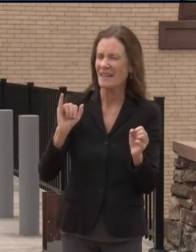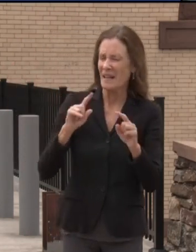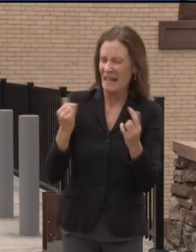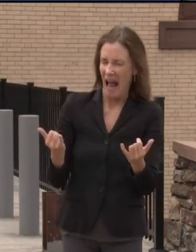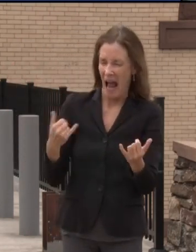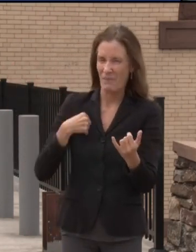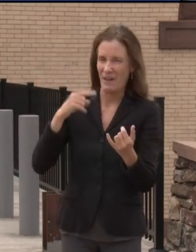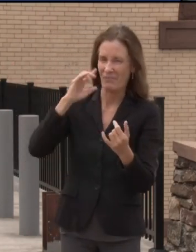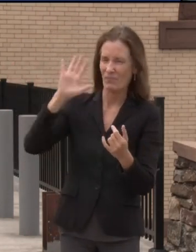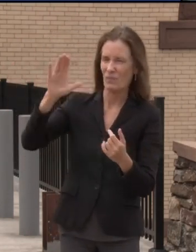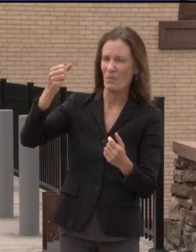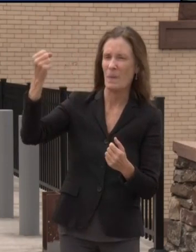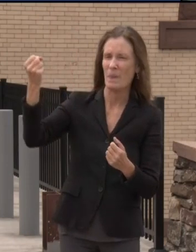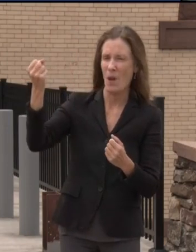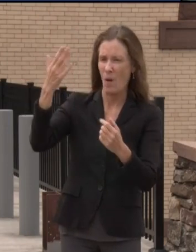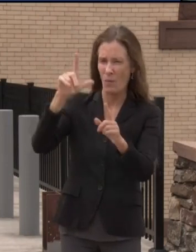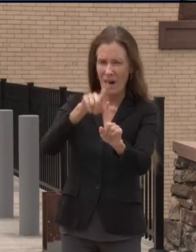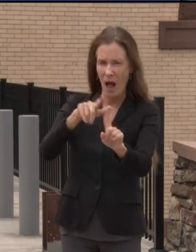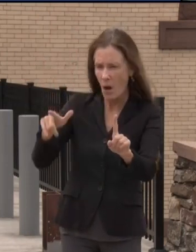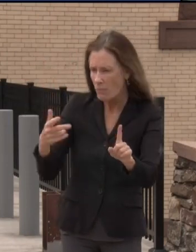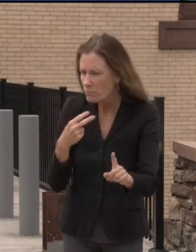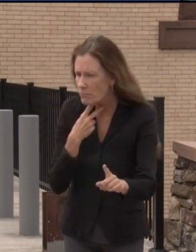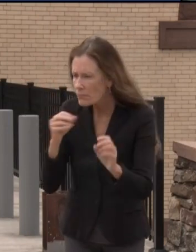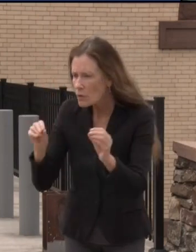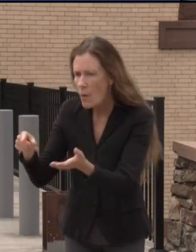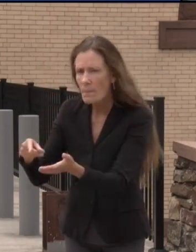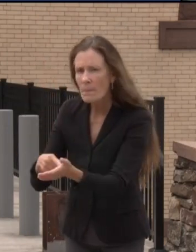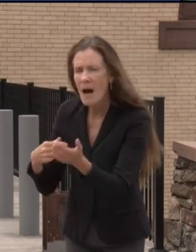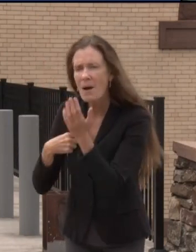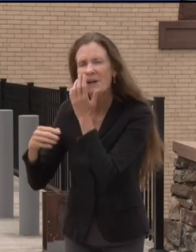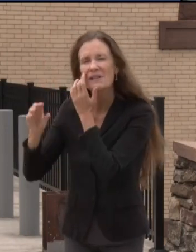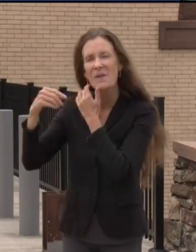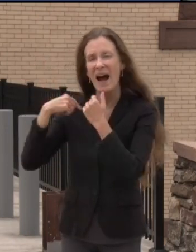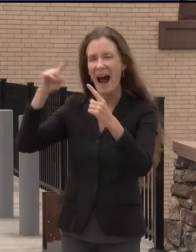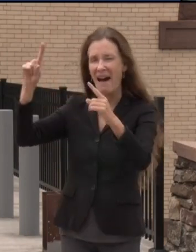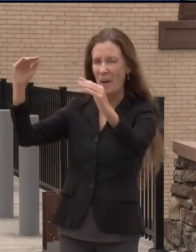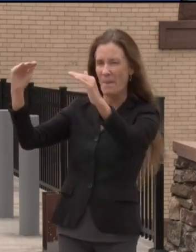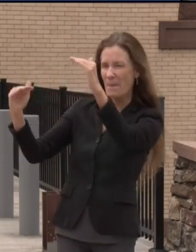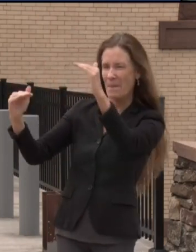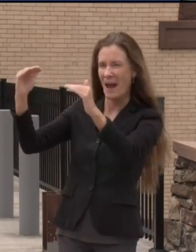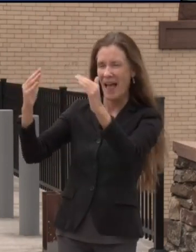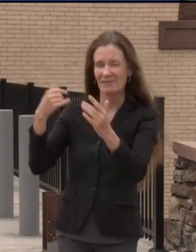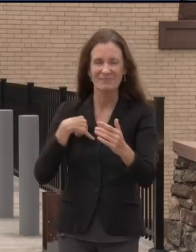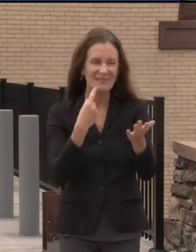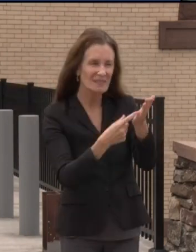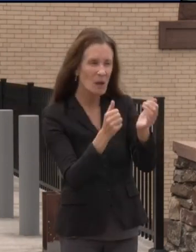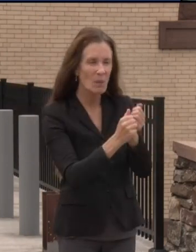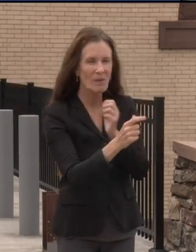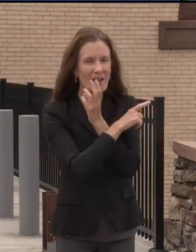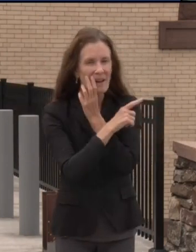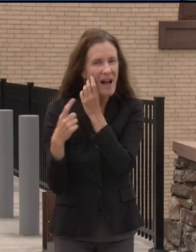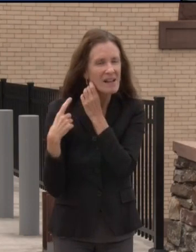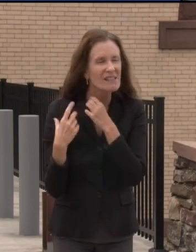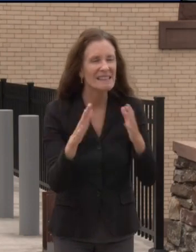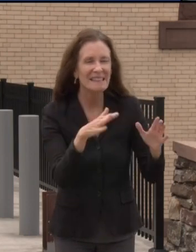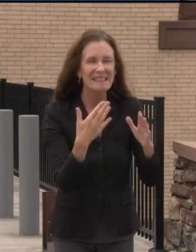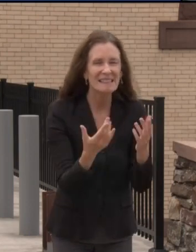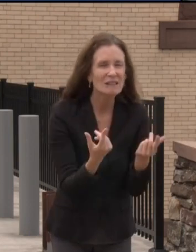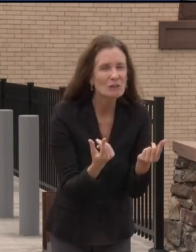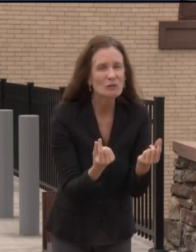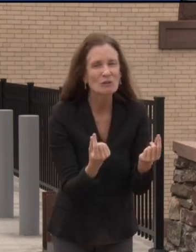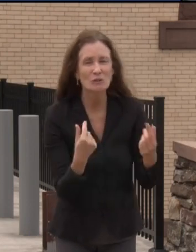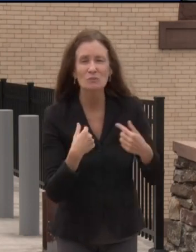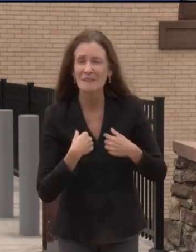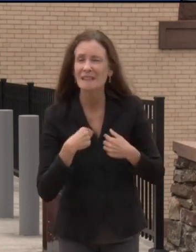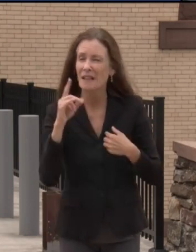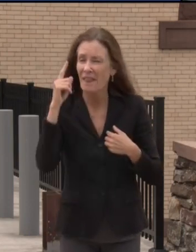So what I am urging the legislature to do as quickly as possible, and I have proposed $200 million from the